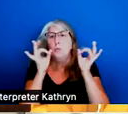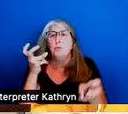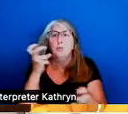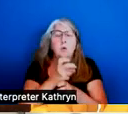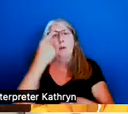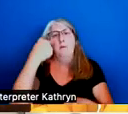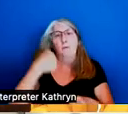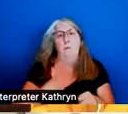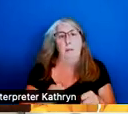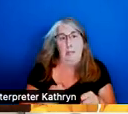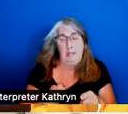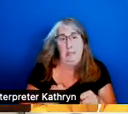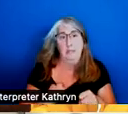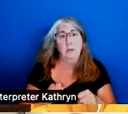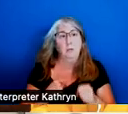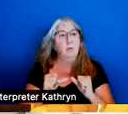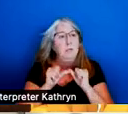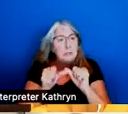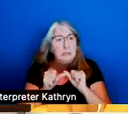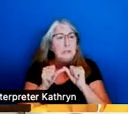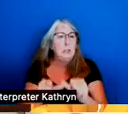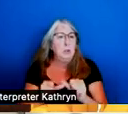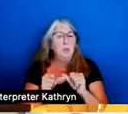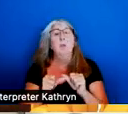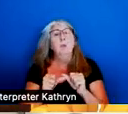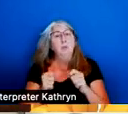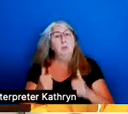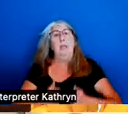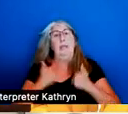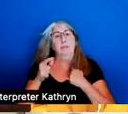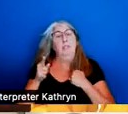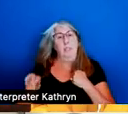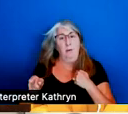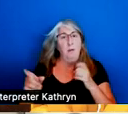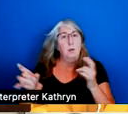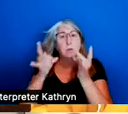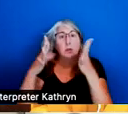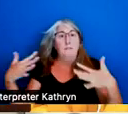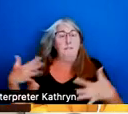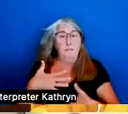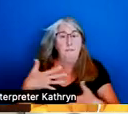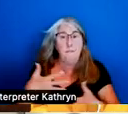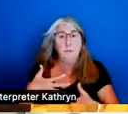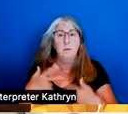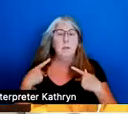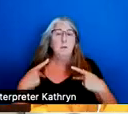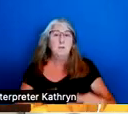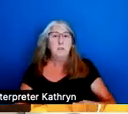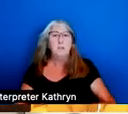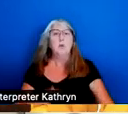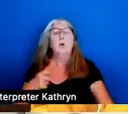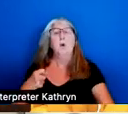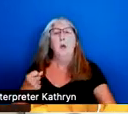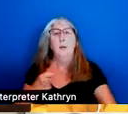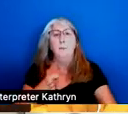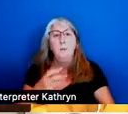me to continue to live the life. It was verbal, it was physical abuse